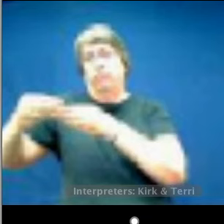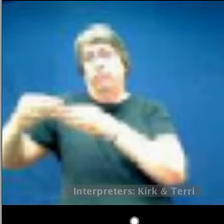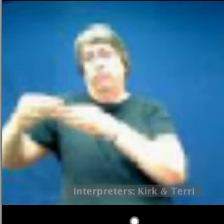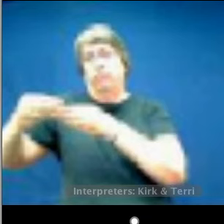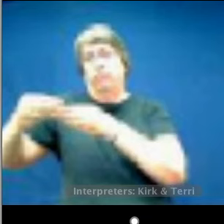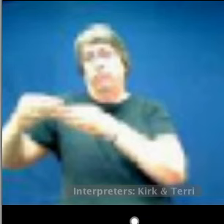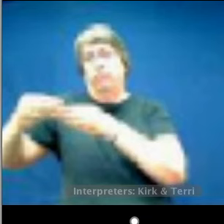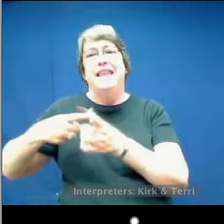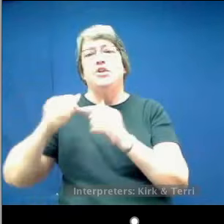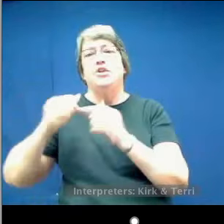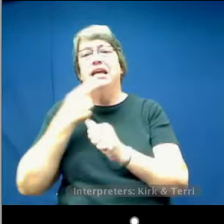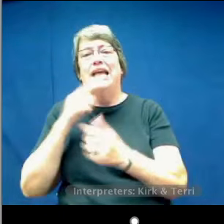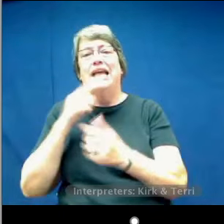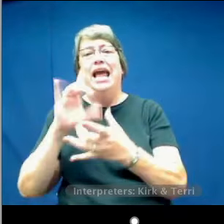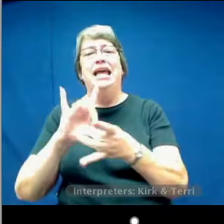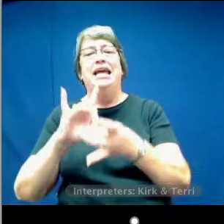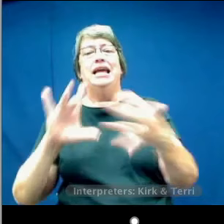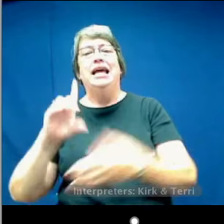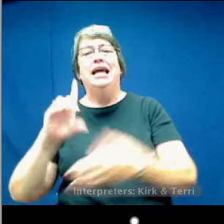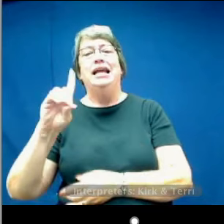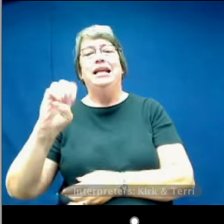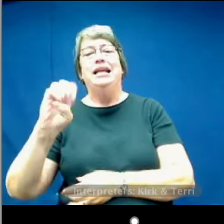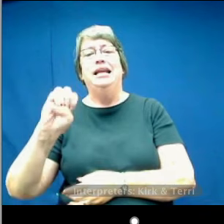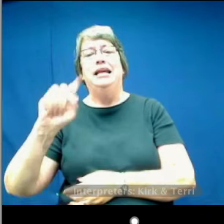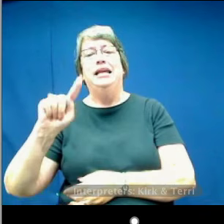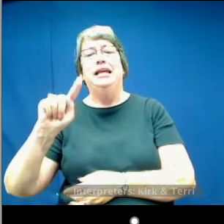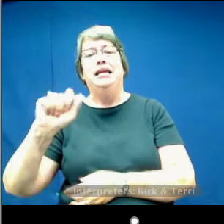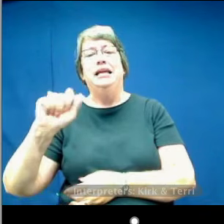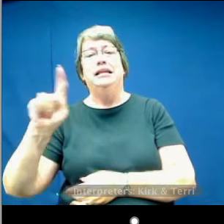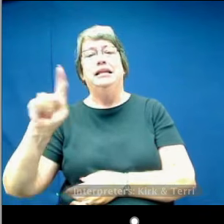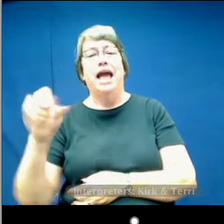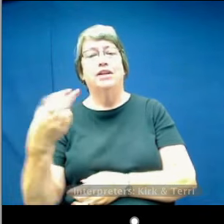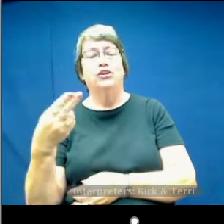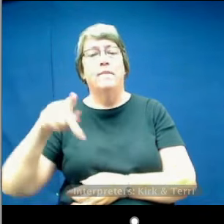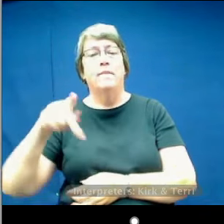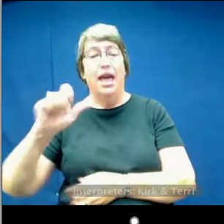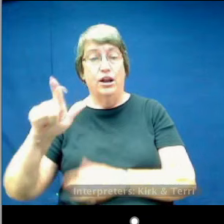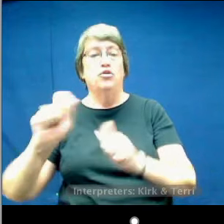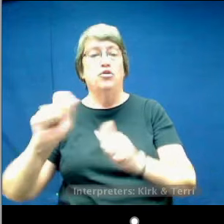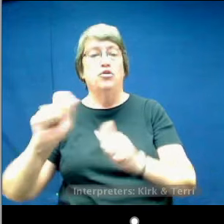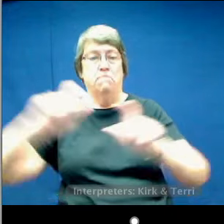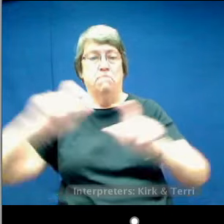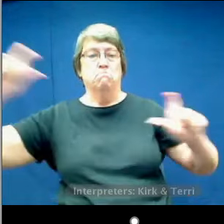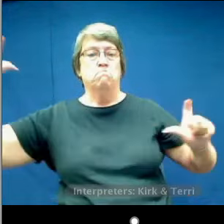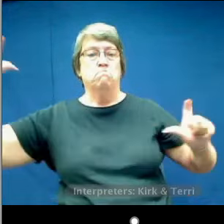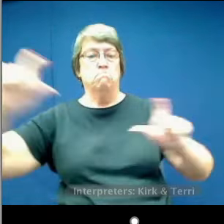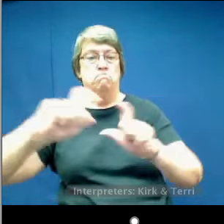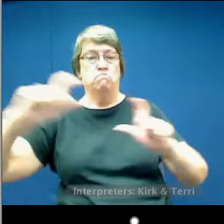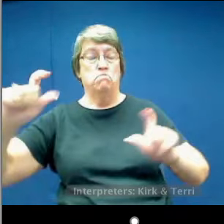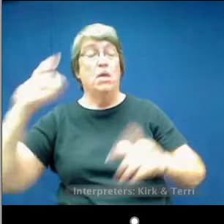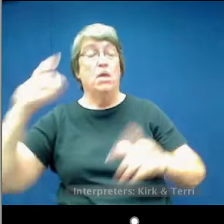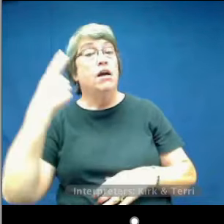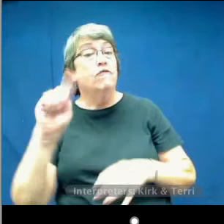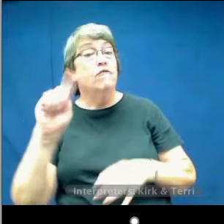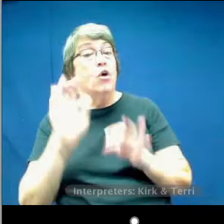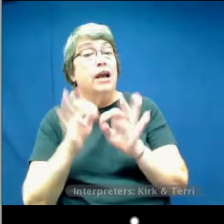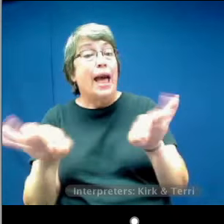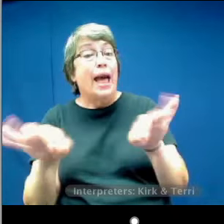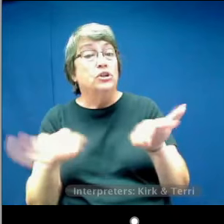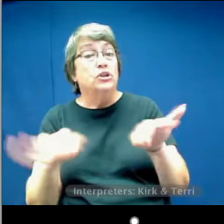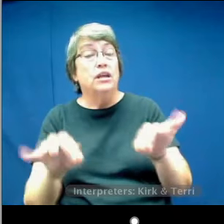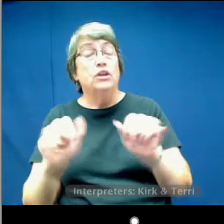Detach Panel. Then you can resize the video box. To open the captioning, click on the